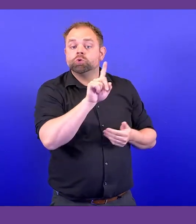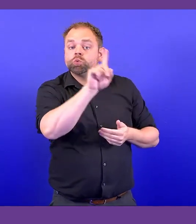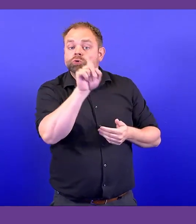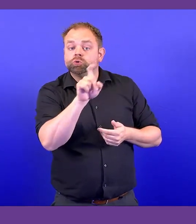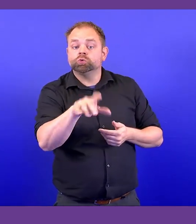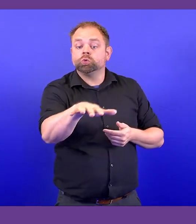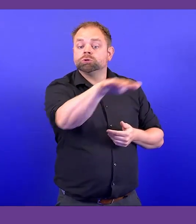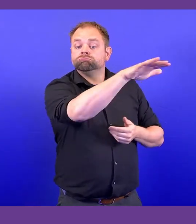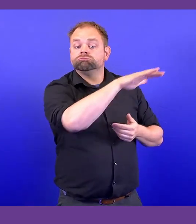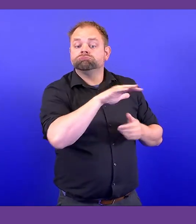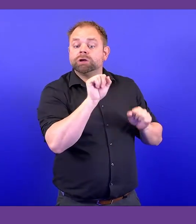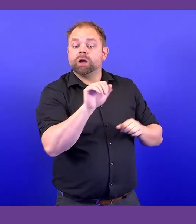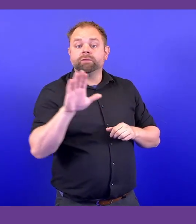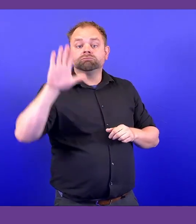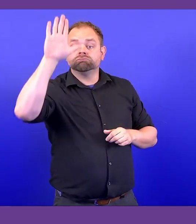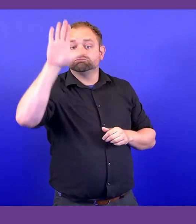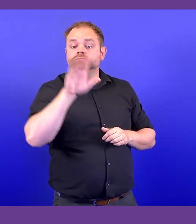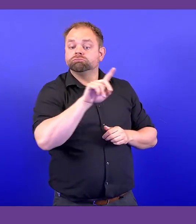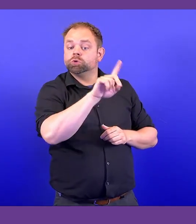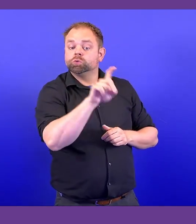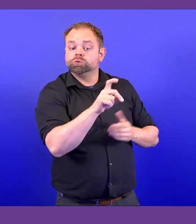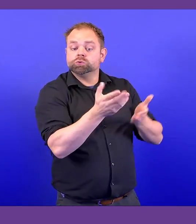black jacket, if you can find him.